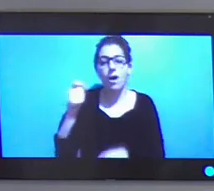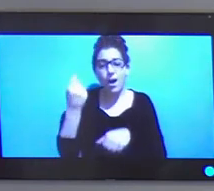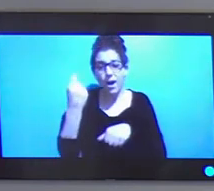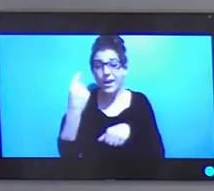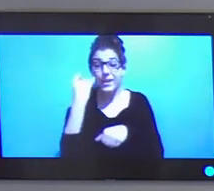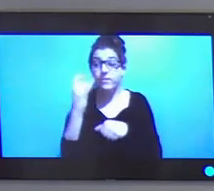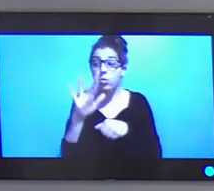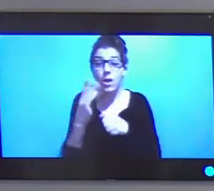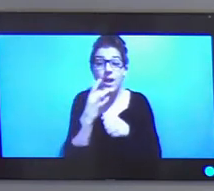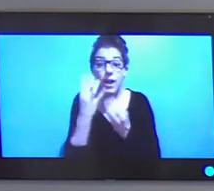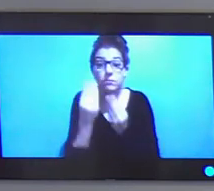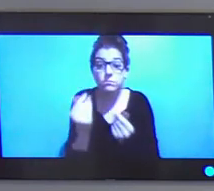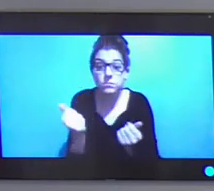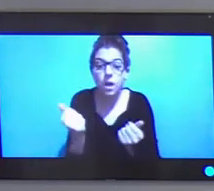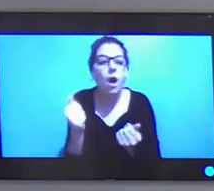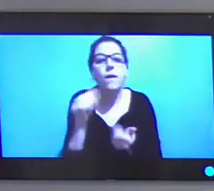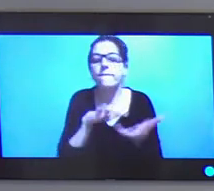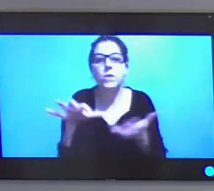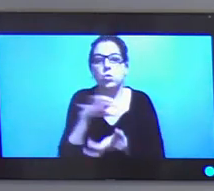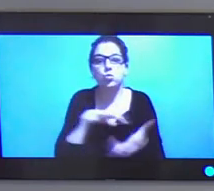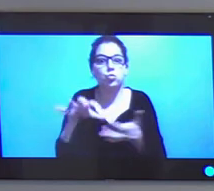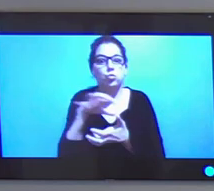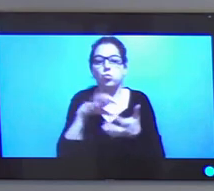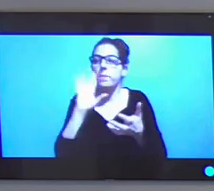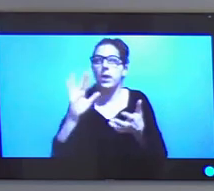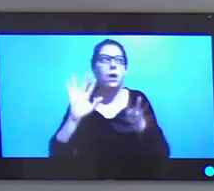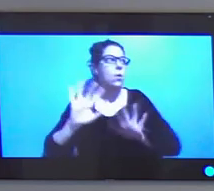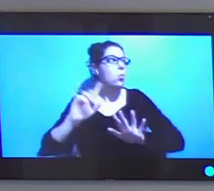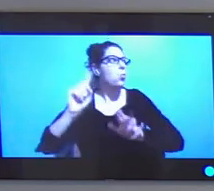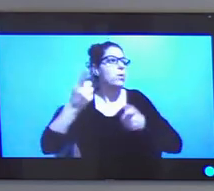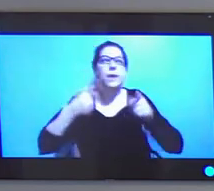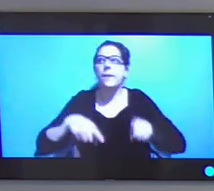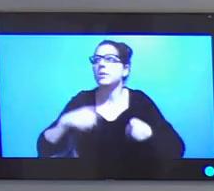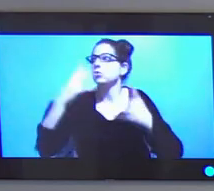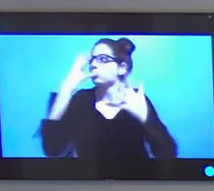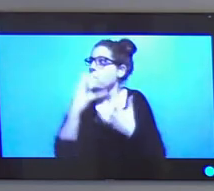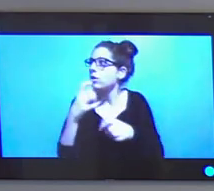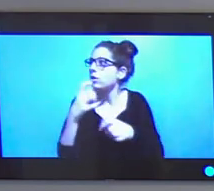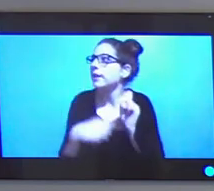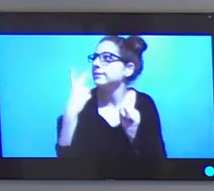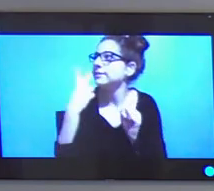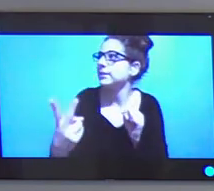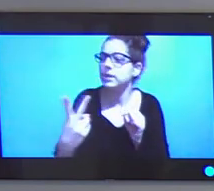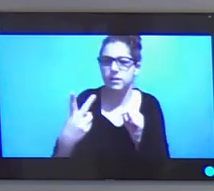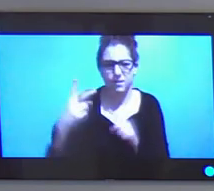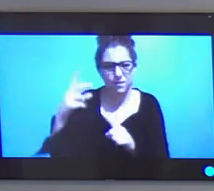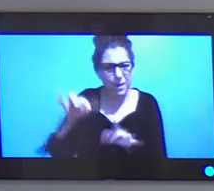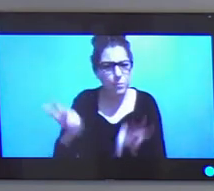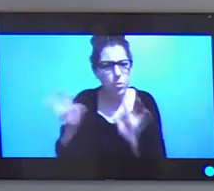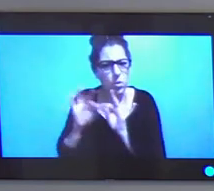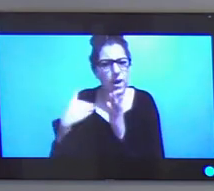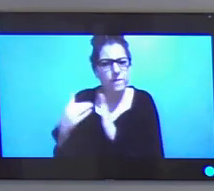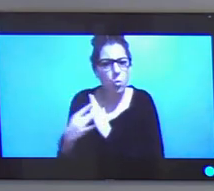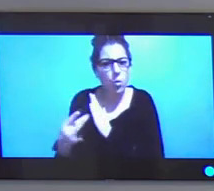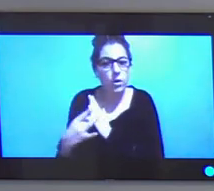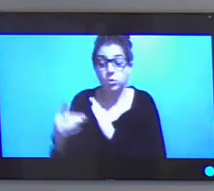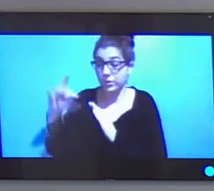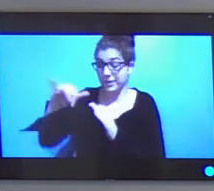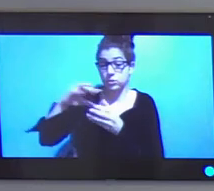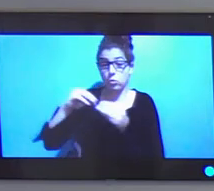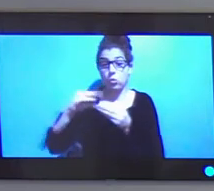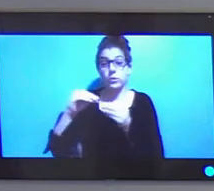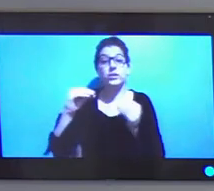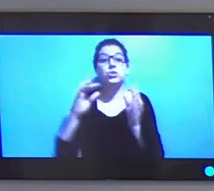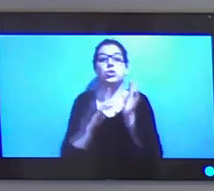The wise keep enough oil in the story, right? Jesus arrives. They're ready. They actually take